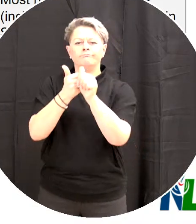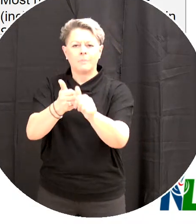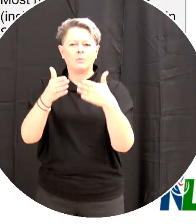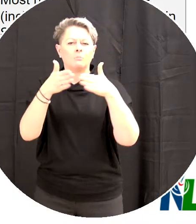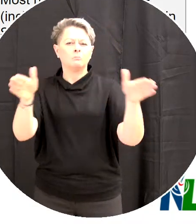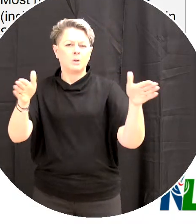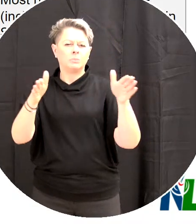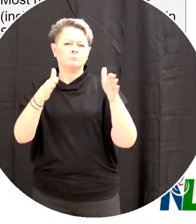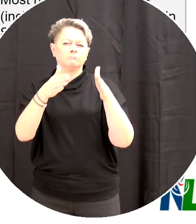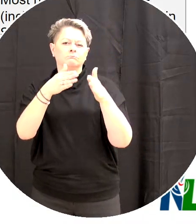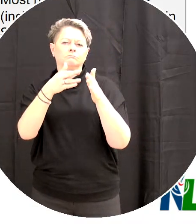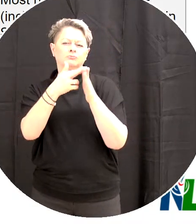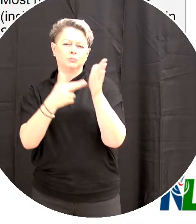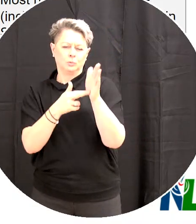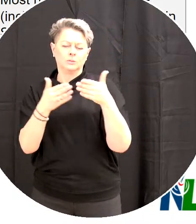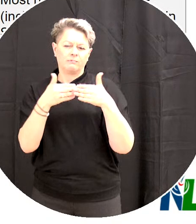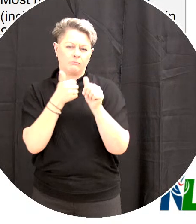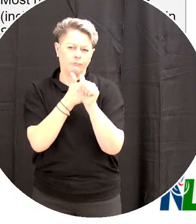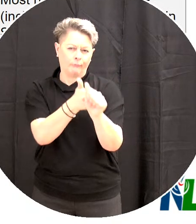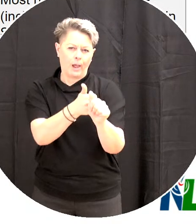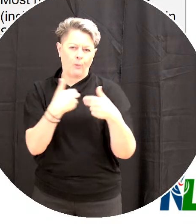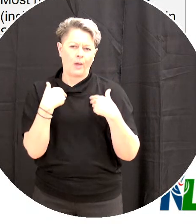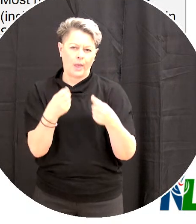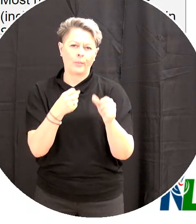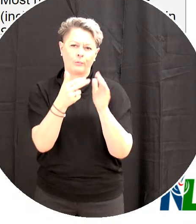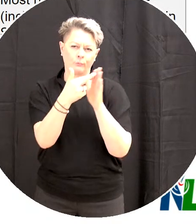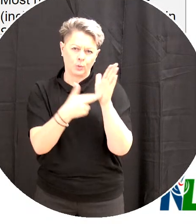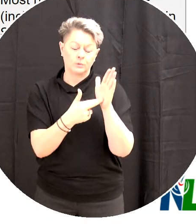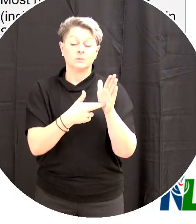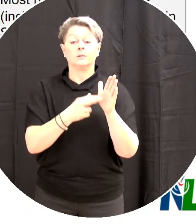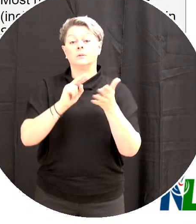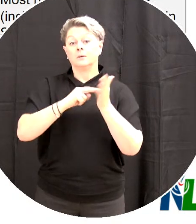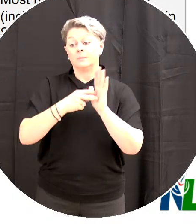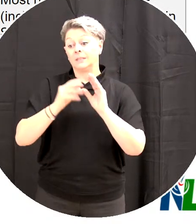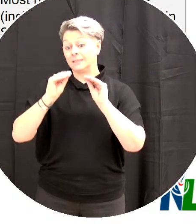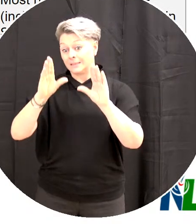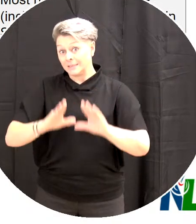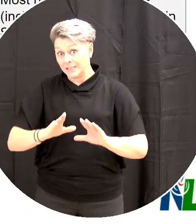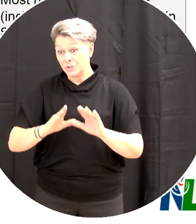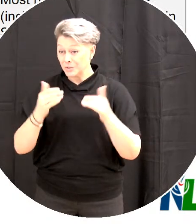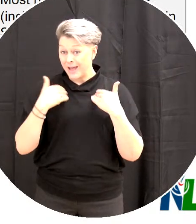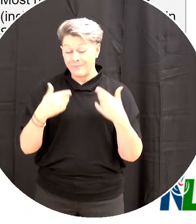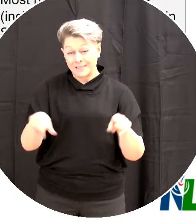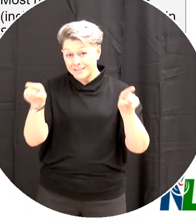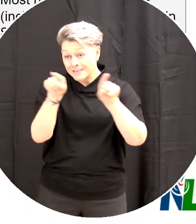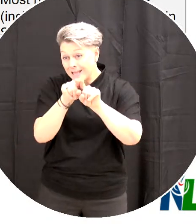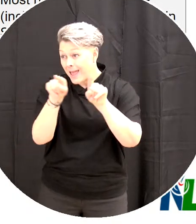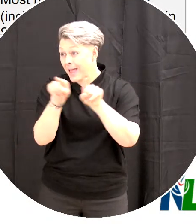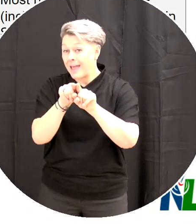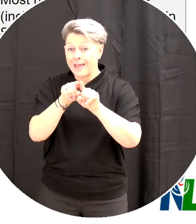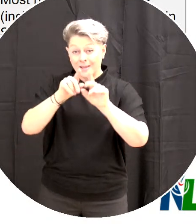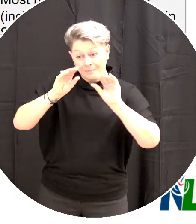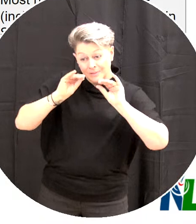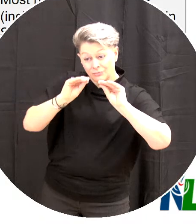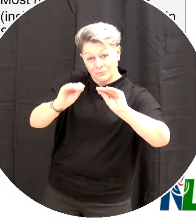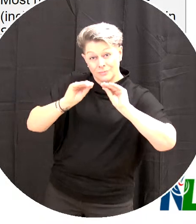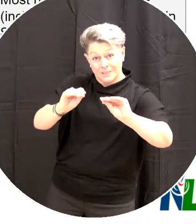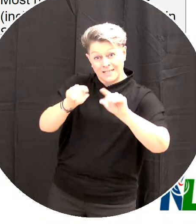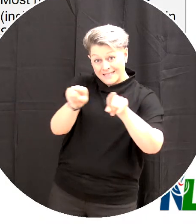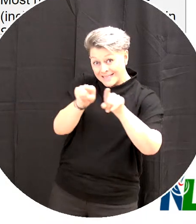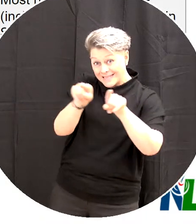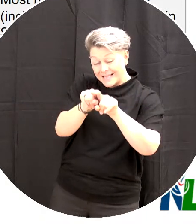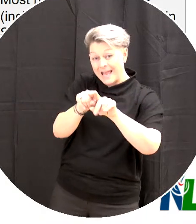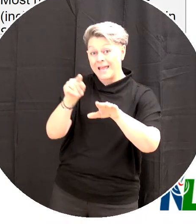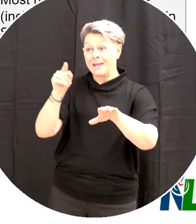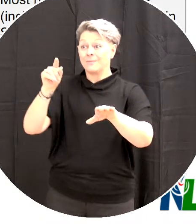guidance. It is not, however, expected that teachers provide the same level of online instruction as experienced